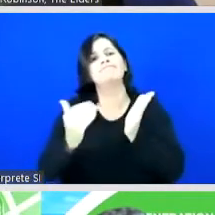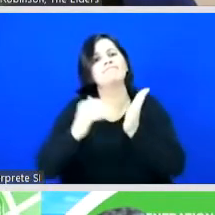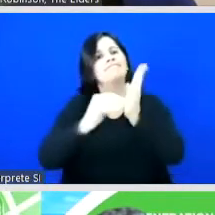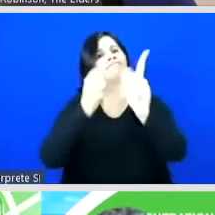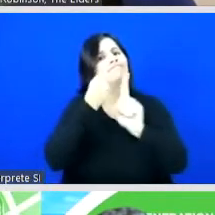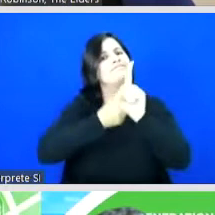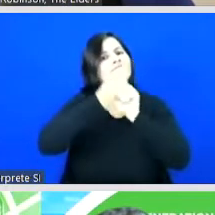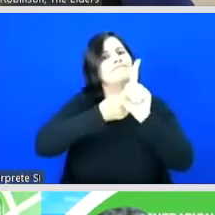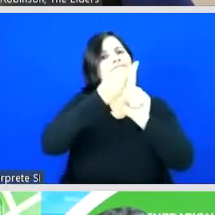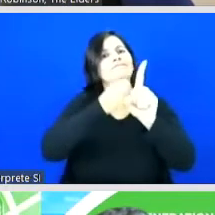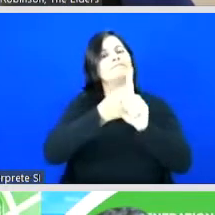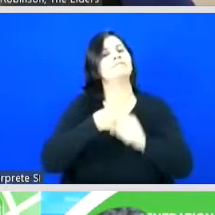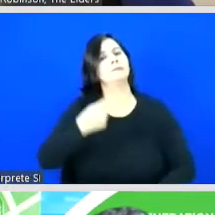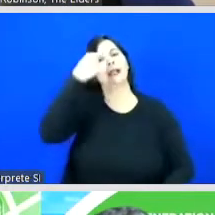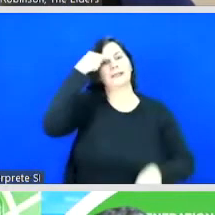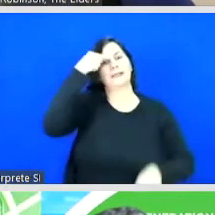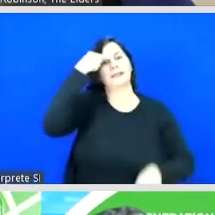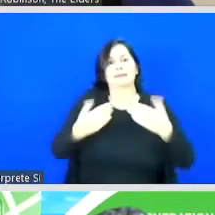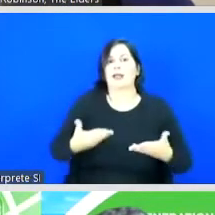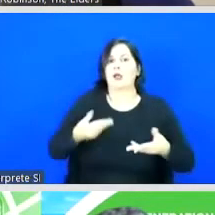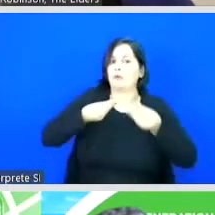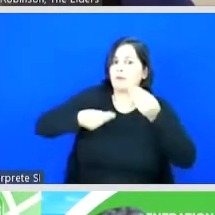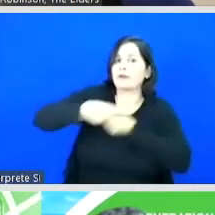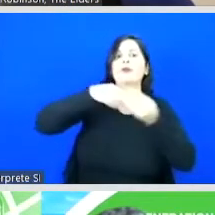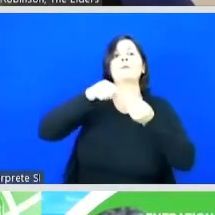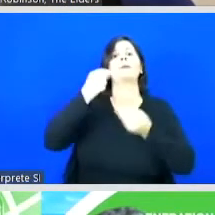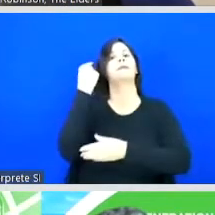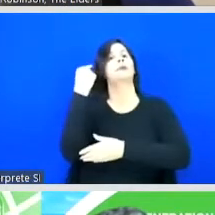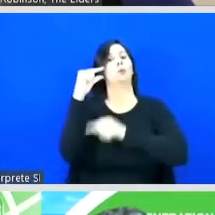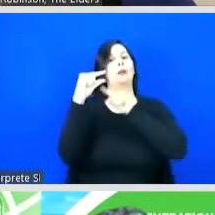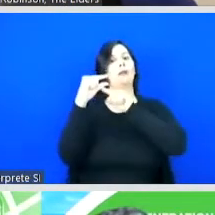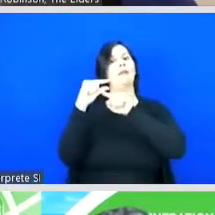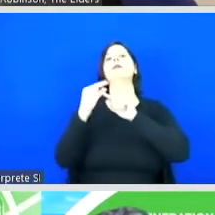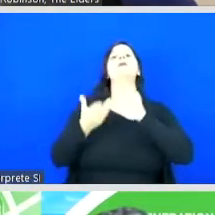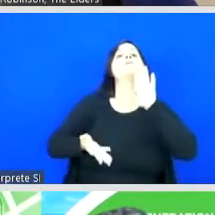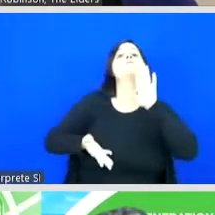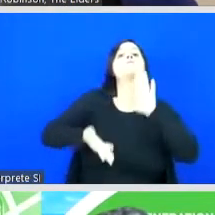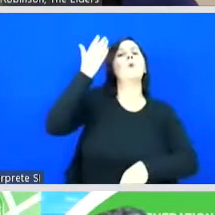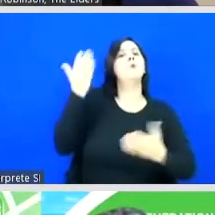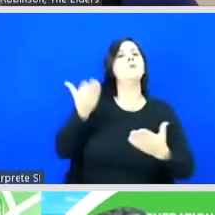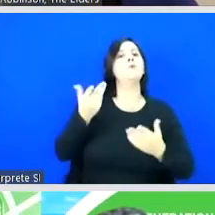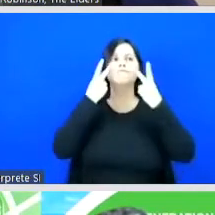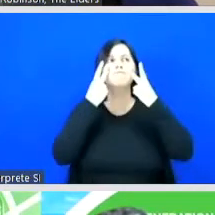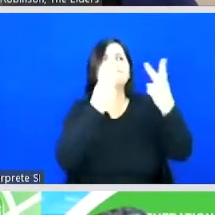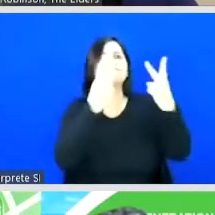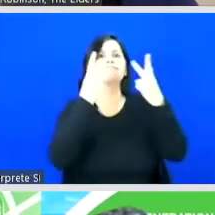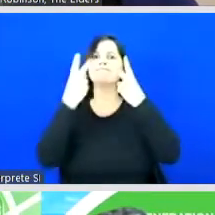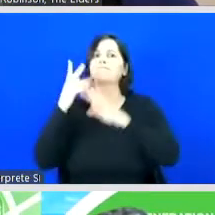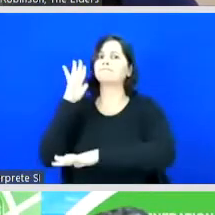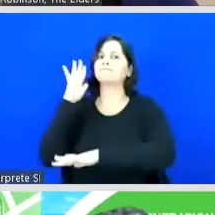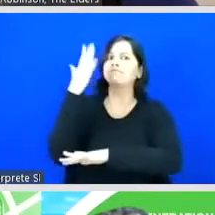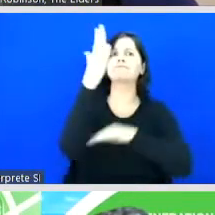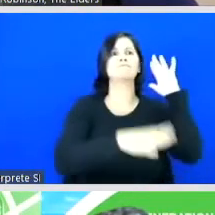greener in both climate ways, but also for better biodiversity. Because otherwise, we will not